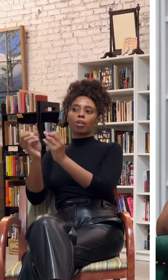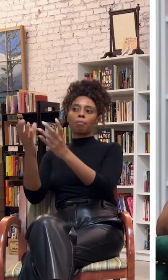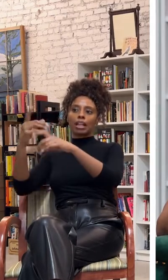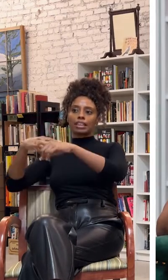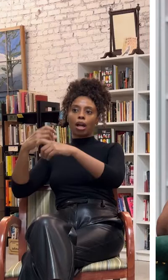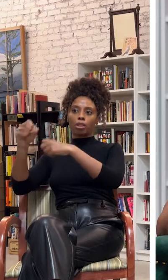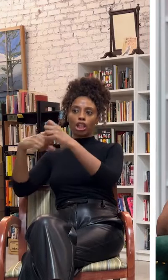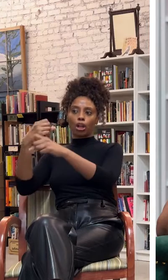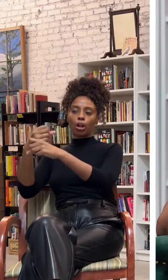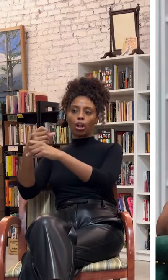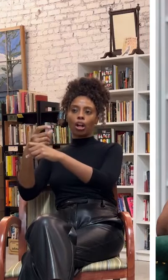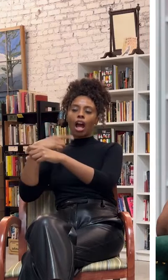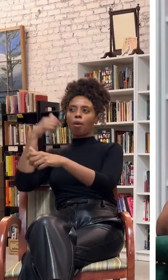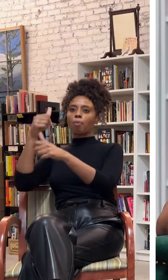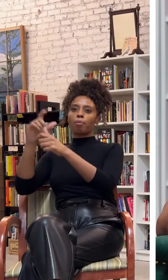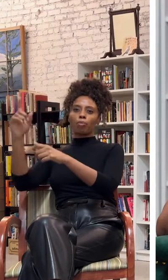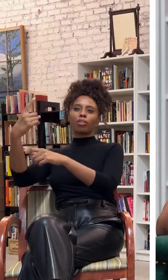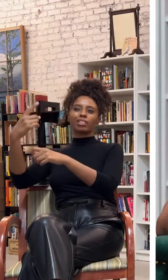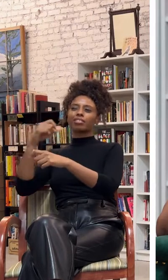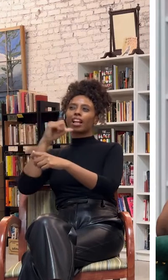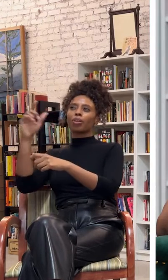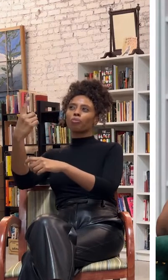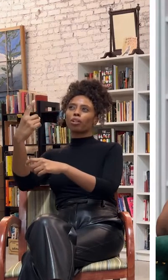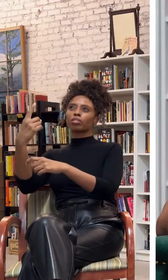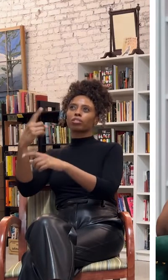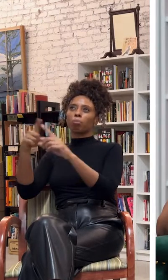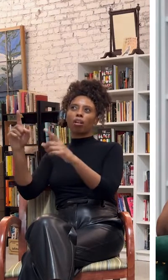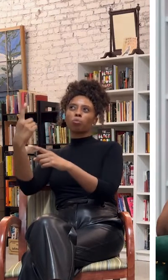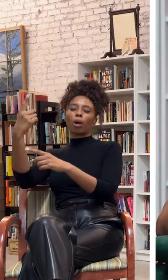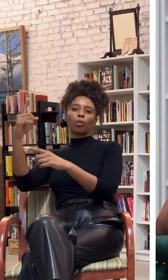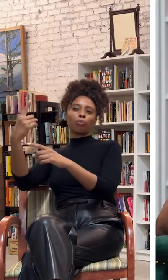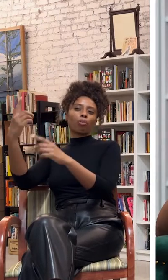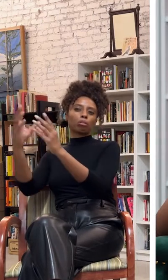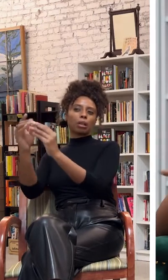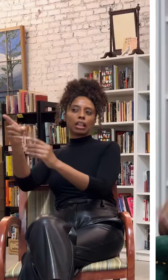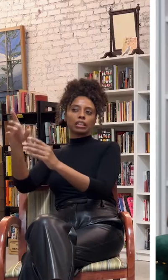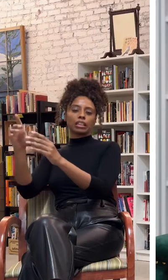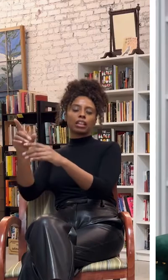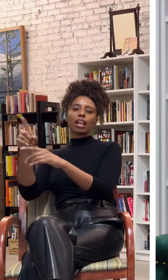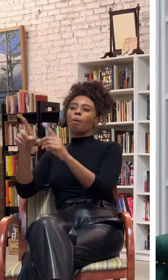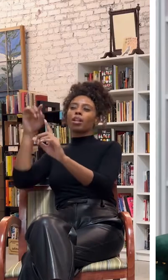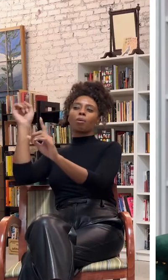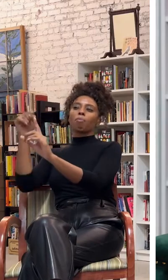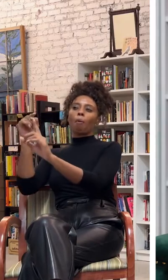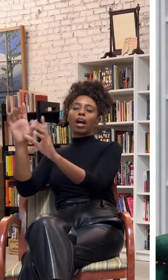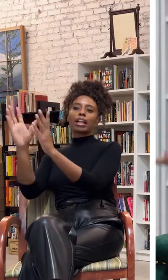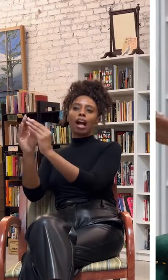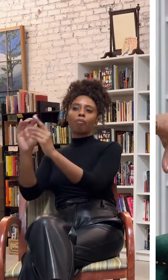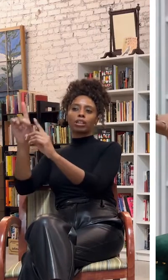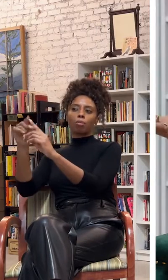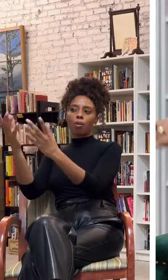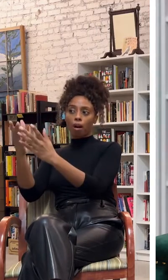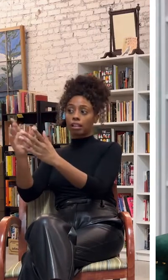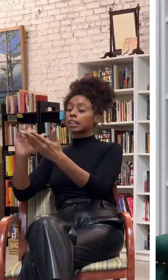year, and I remember I went to one of the first. It wasn't the first one. One of the first ones. And there was a moment. The point of the conference is really to give.